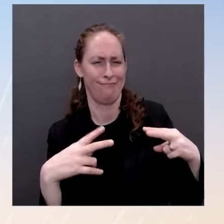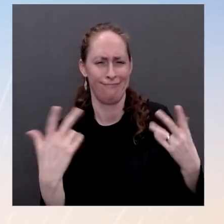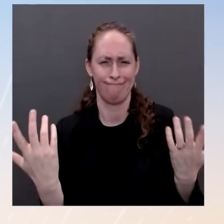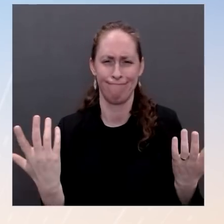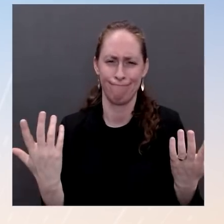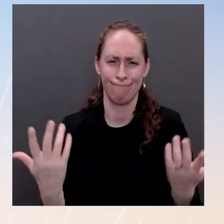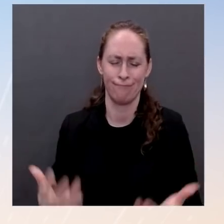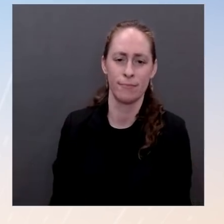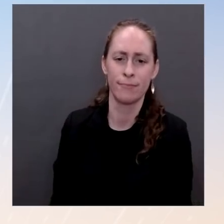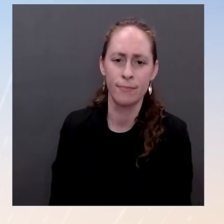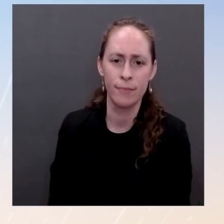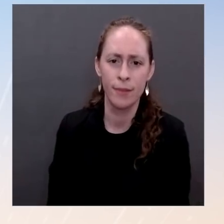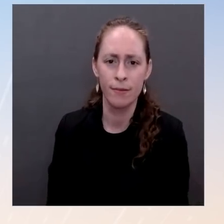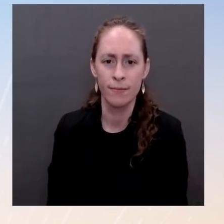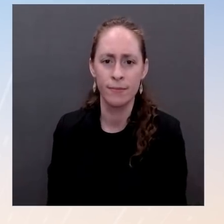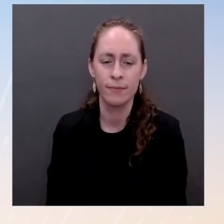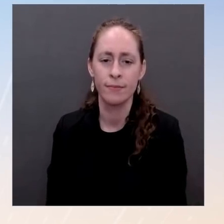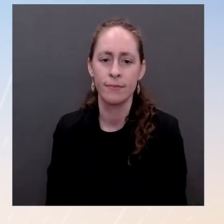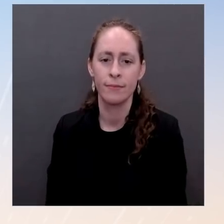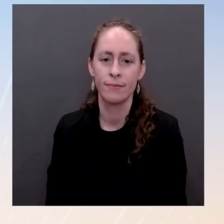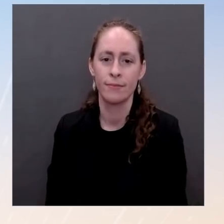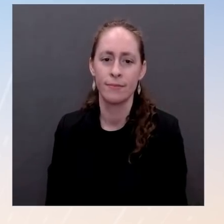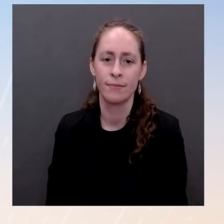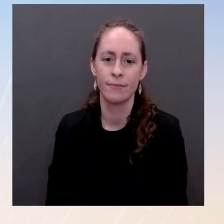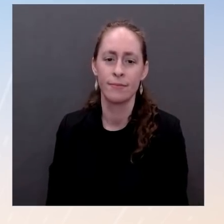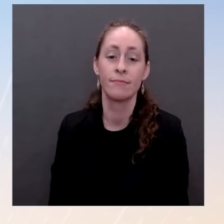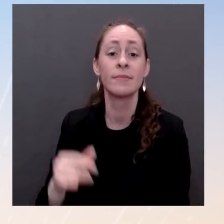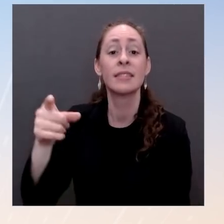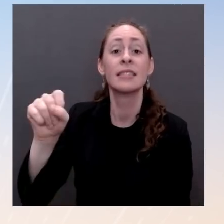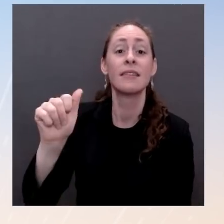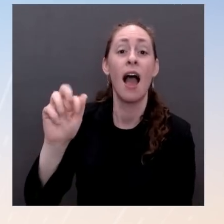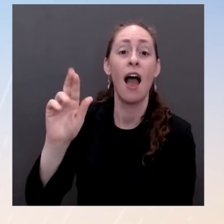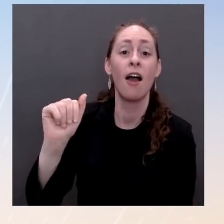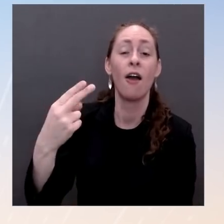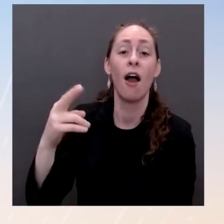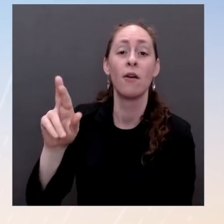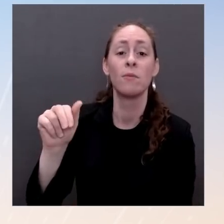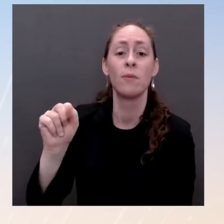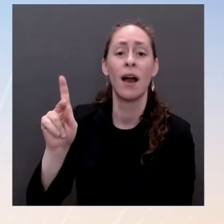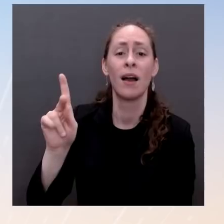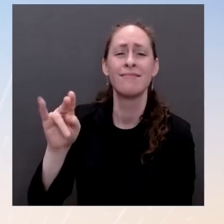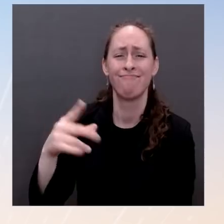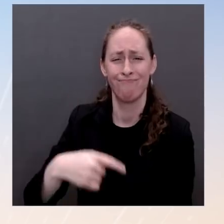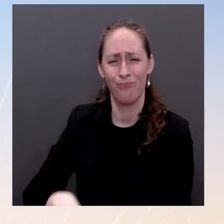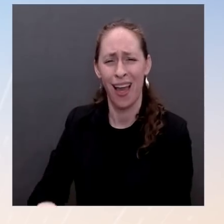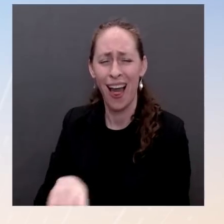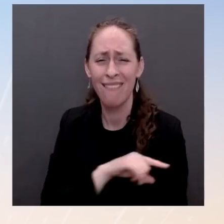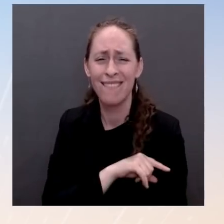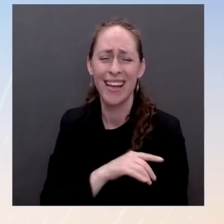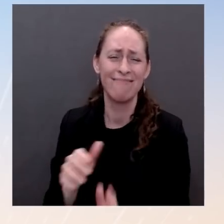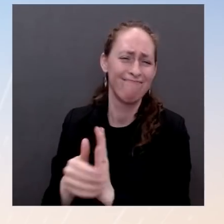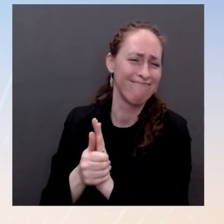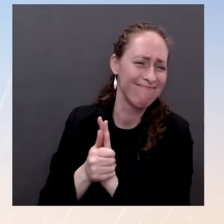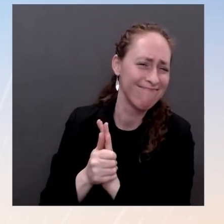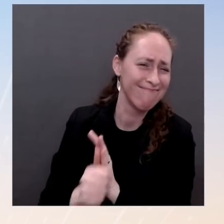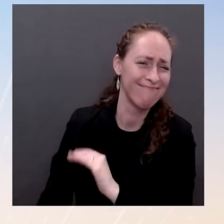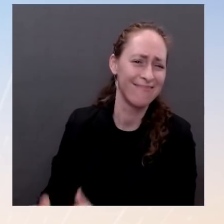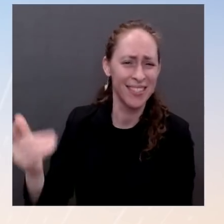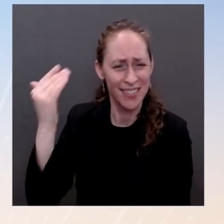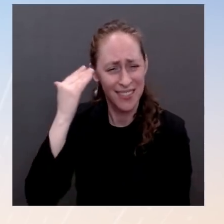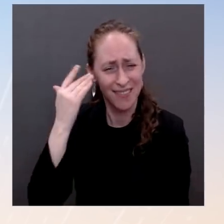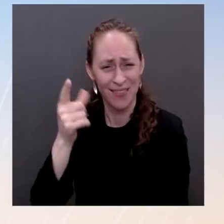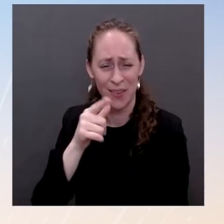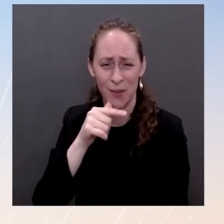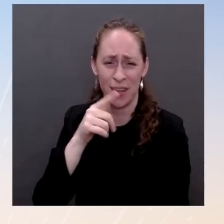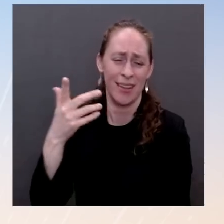to the Federal Reserve. She's made the strongest ethics commitments in the history of the Fed, even as she's made extensive disclosures to the